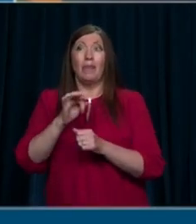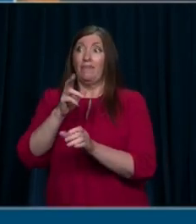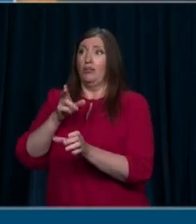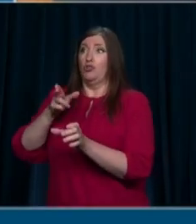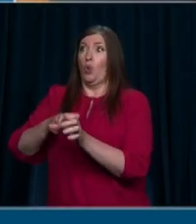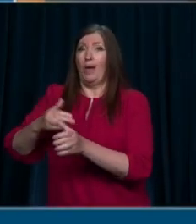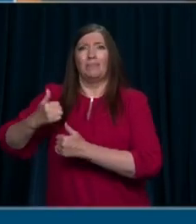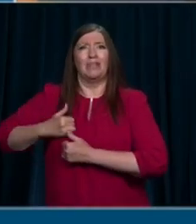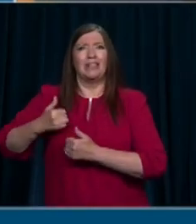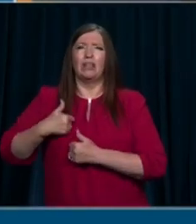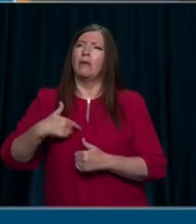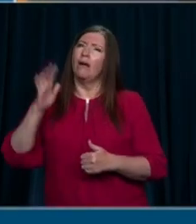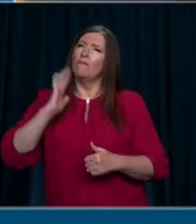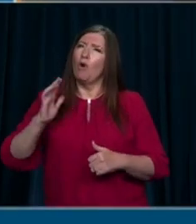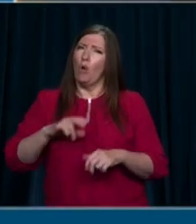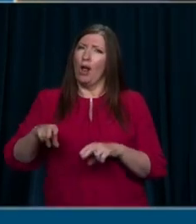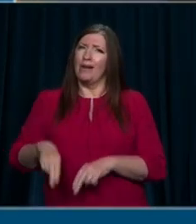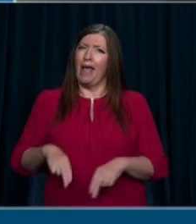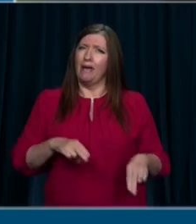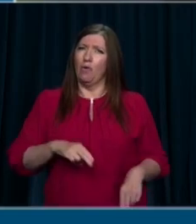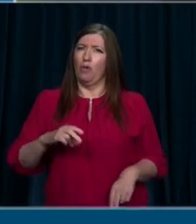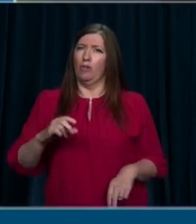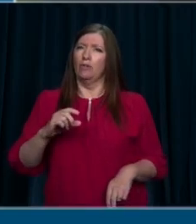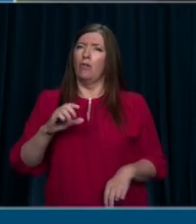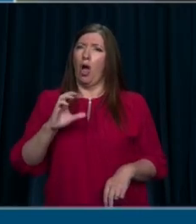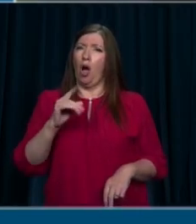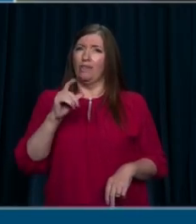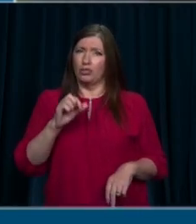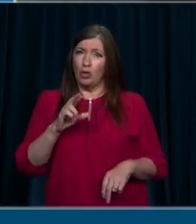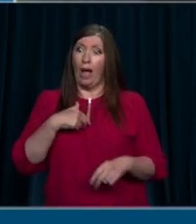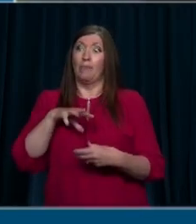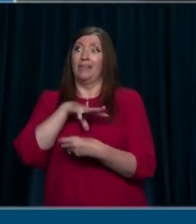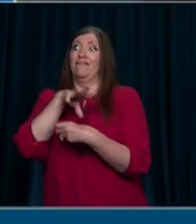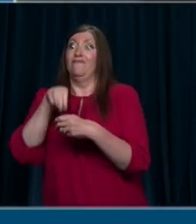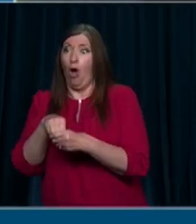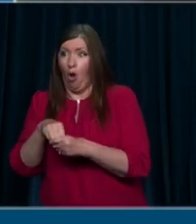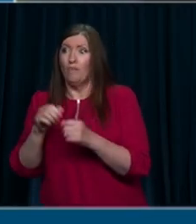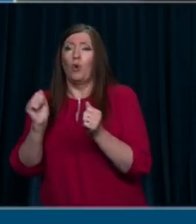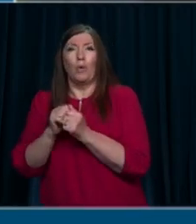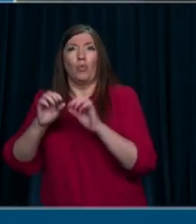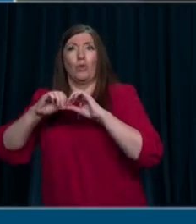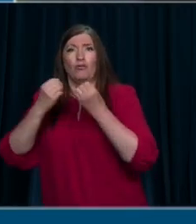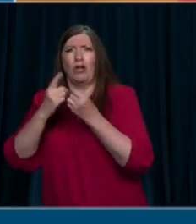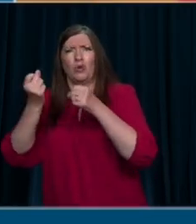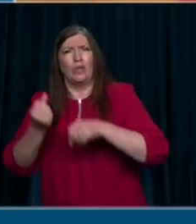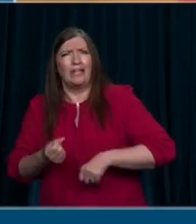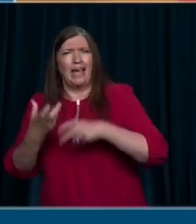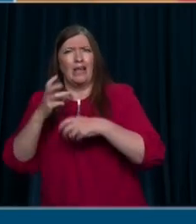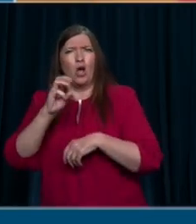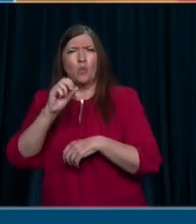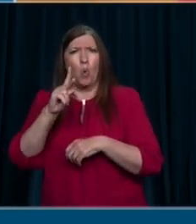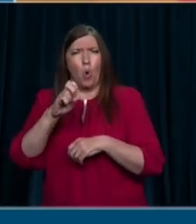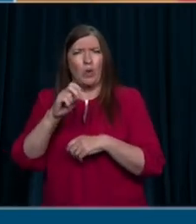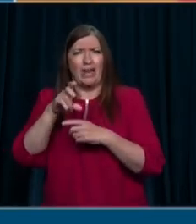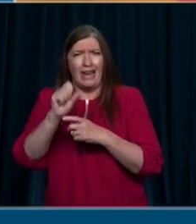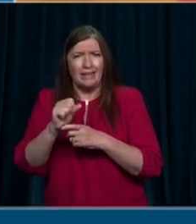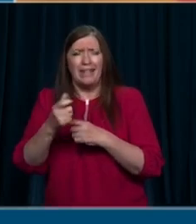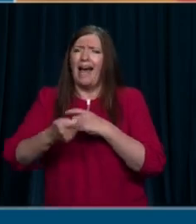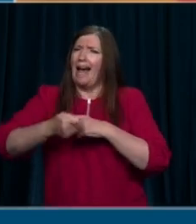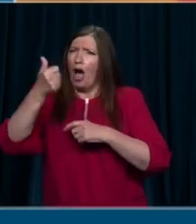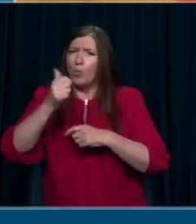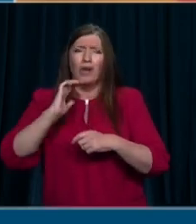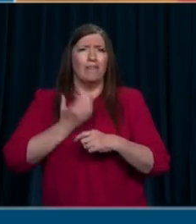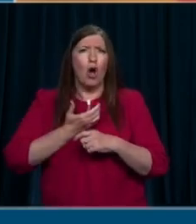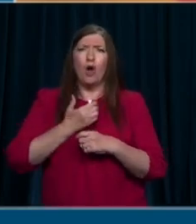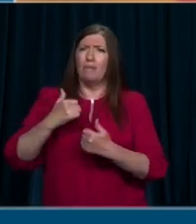former naval officer, and I've been actually involved in an organization that's trying to get wokeness out of our military institutions because it's destroying